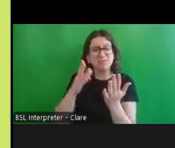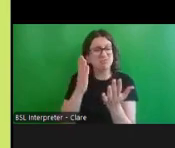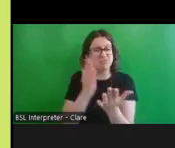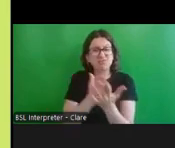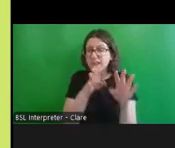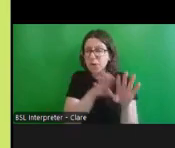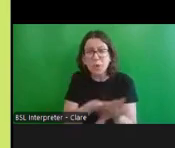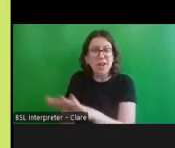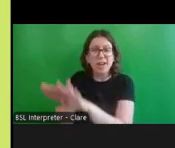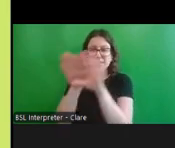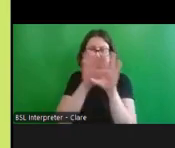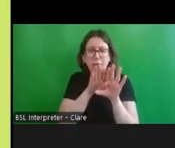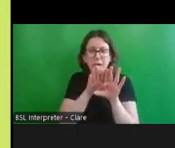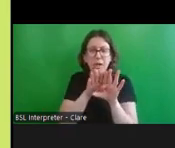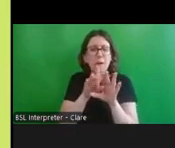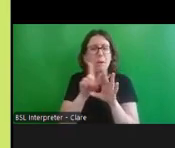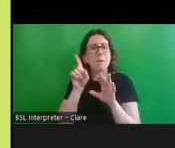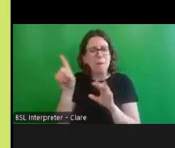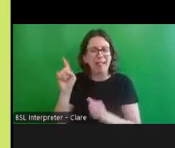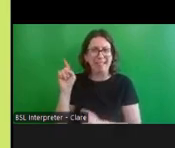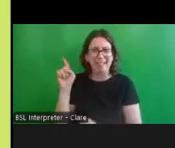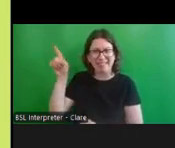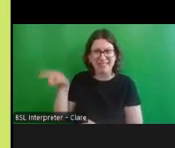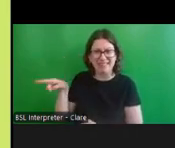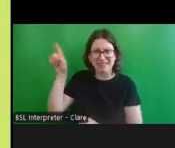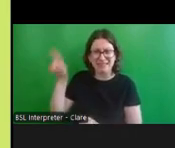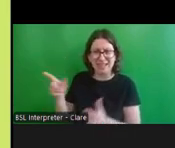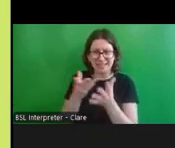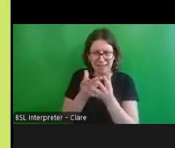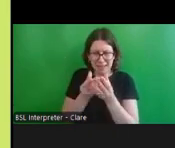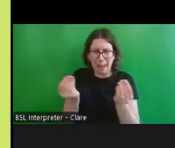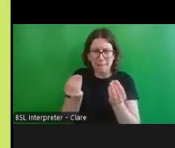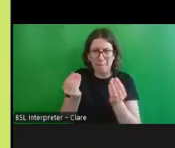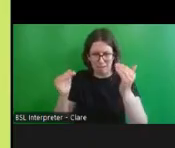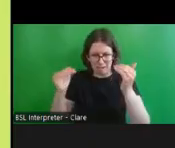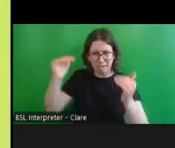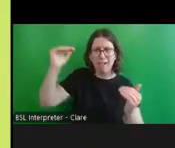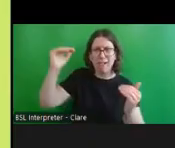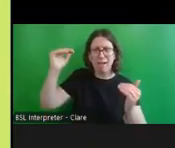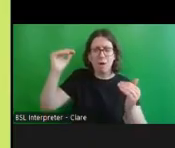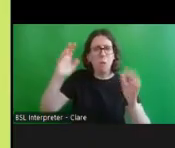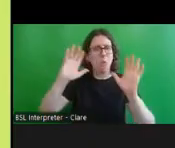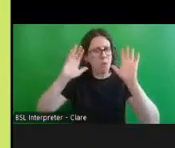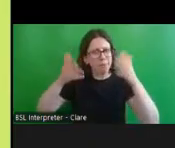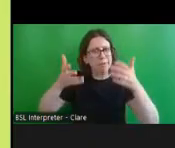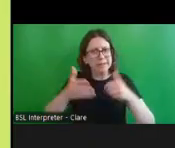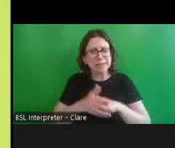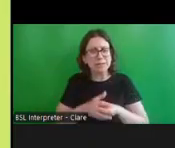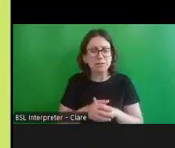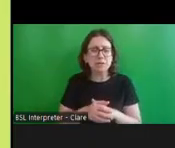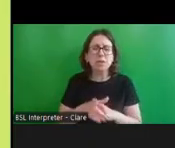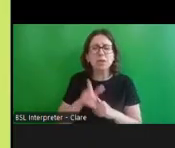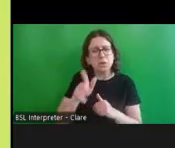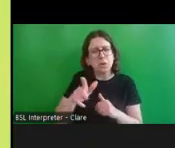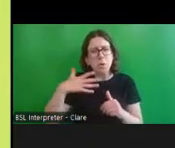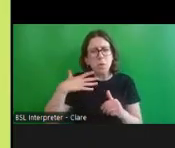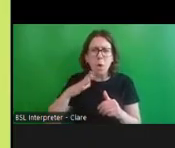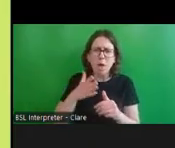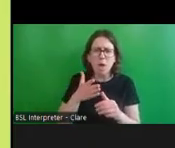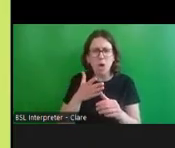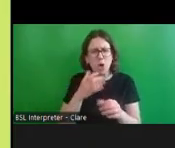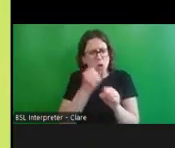worried about addressing this gap, and creative and exciting ways that tap into it, tapping back into go all in, into